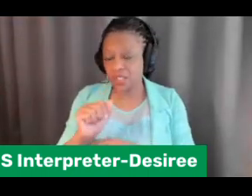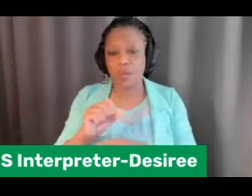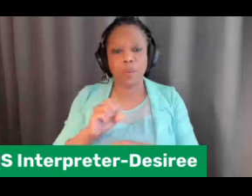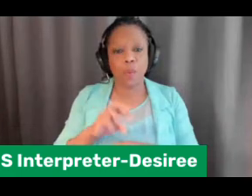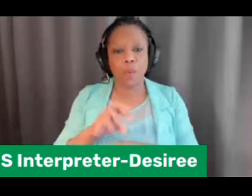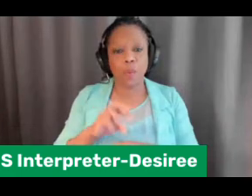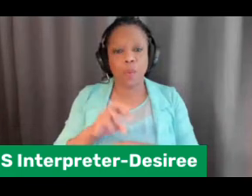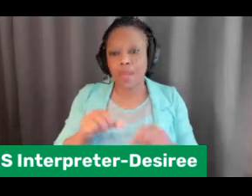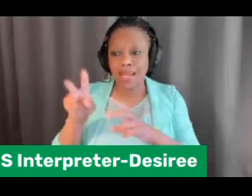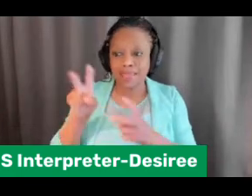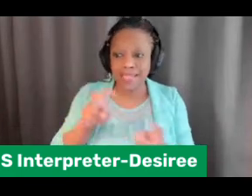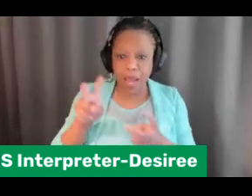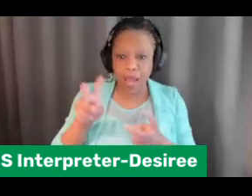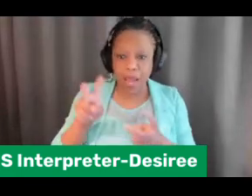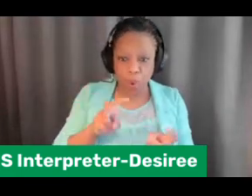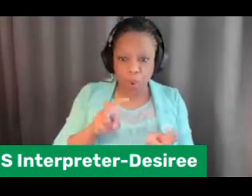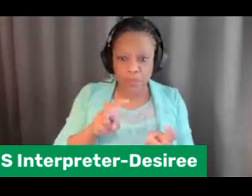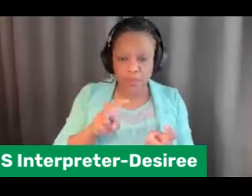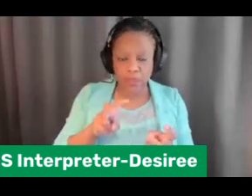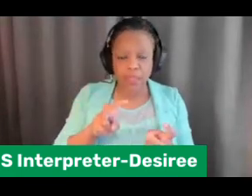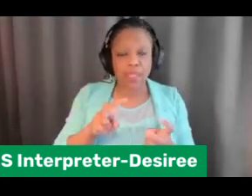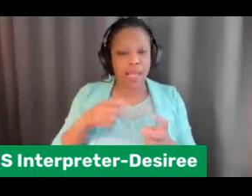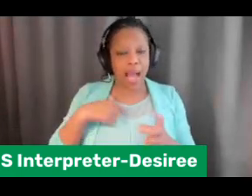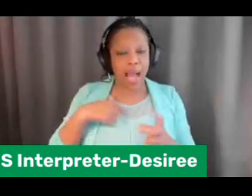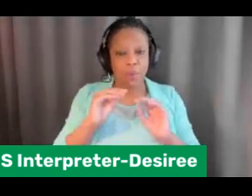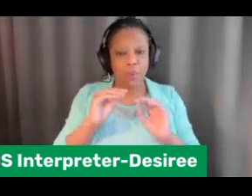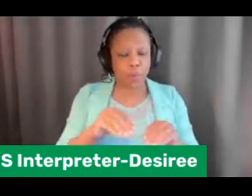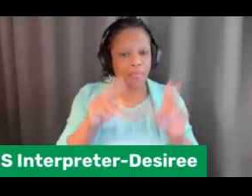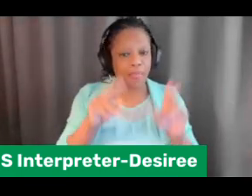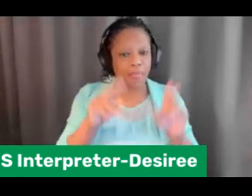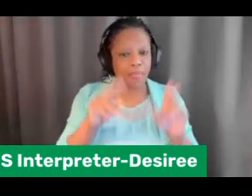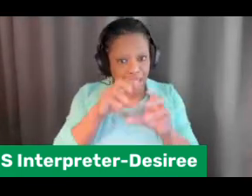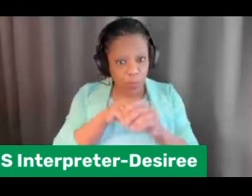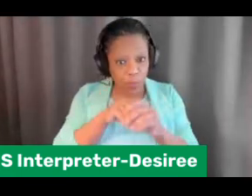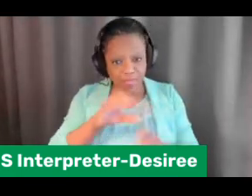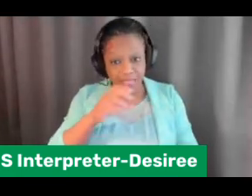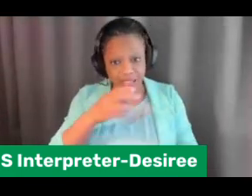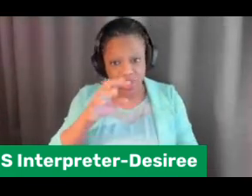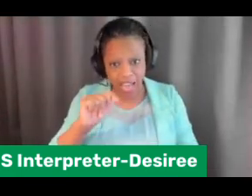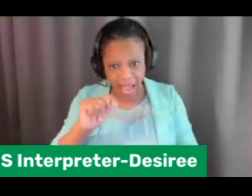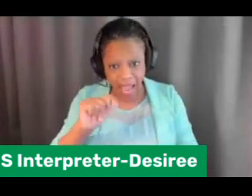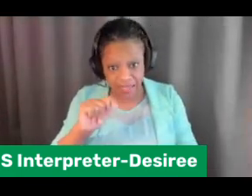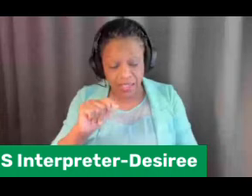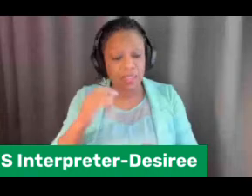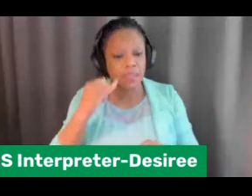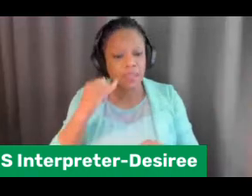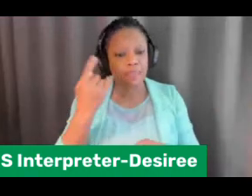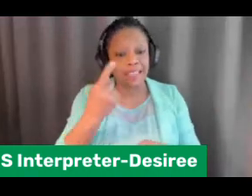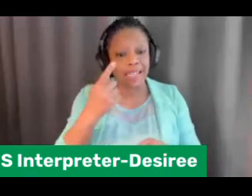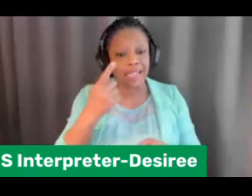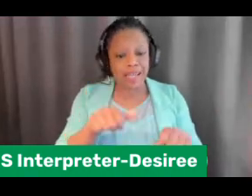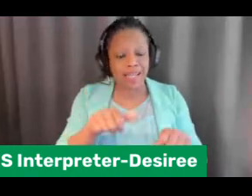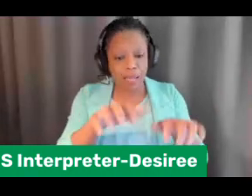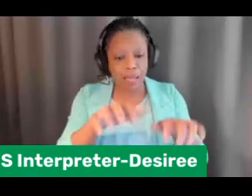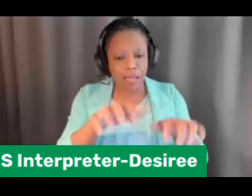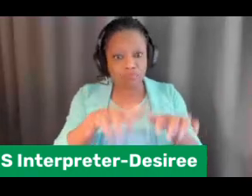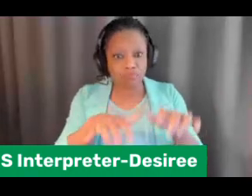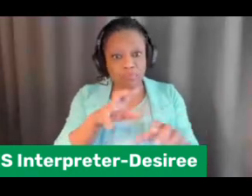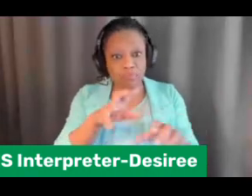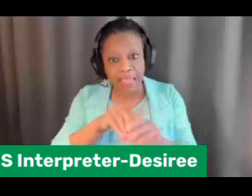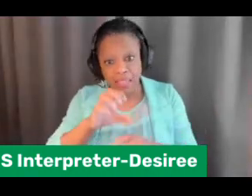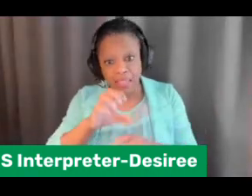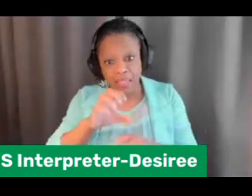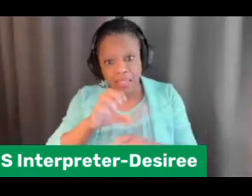is, I can put the title in the chat. And if somebody could share the title in the chat for me with everybody